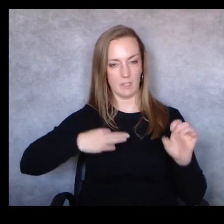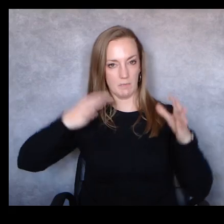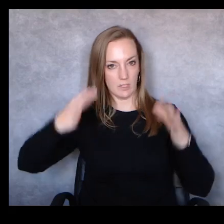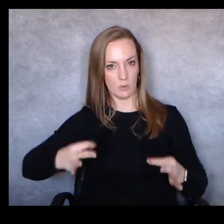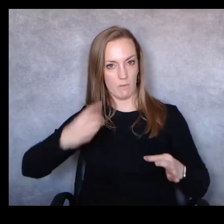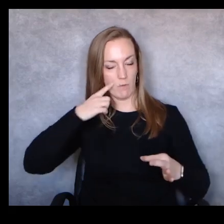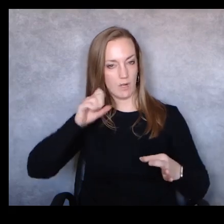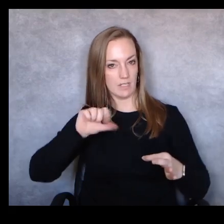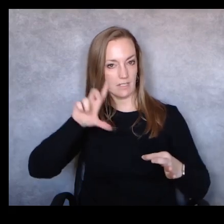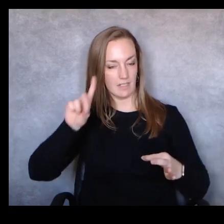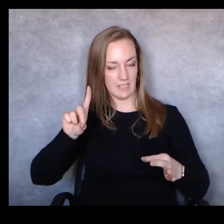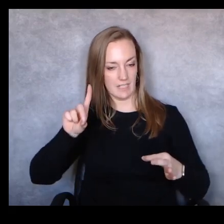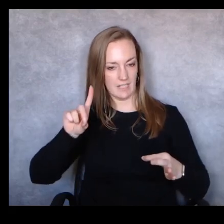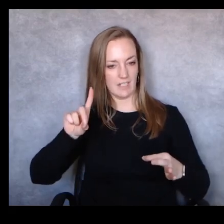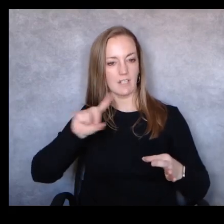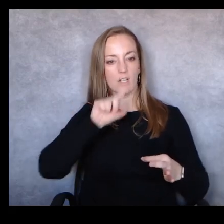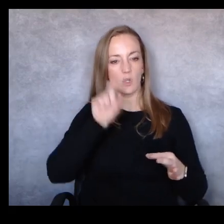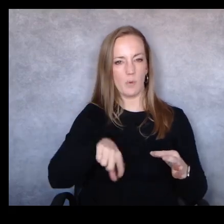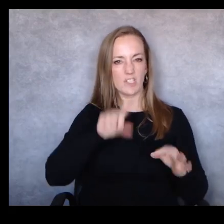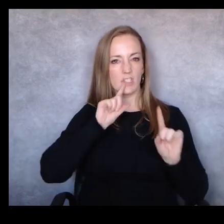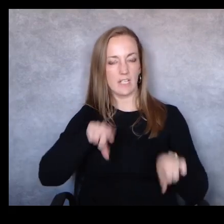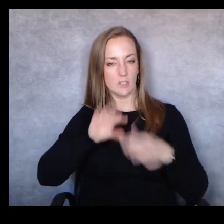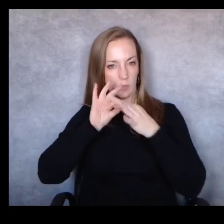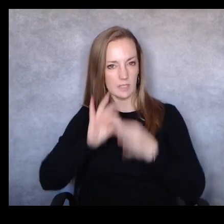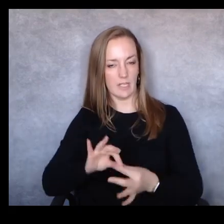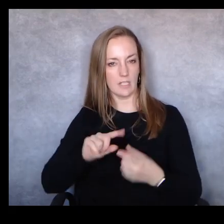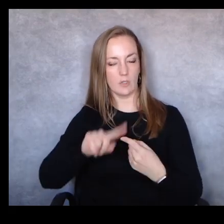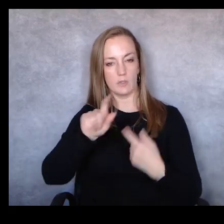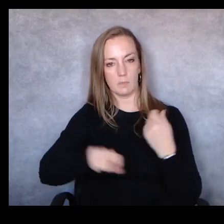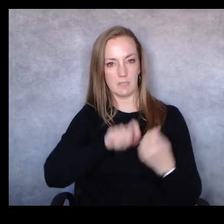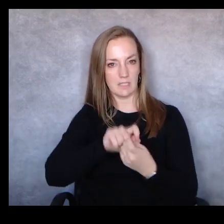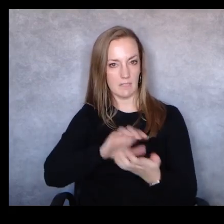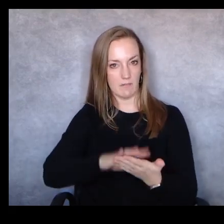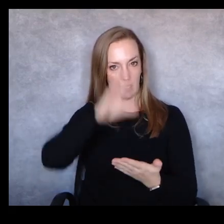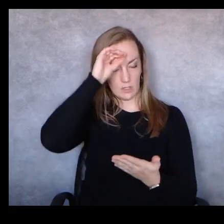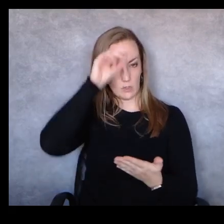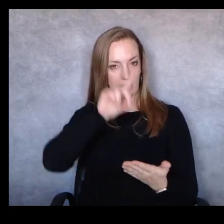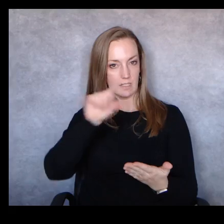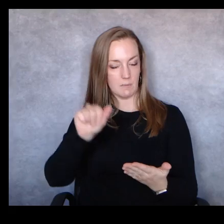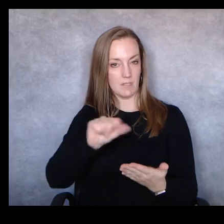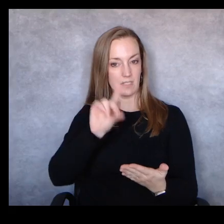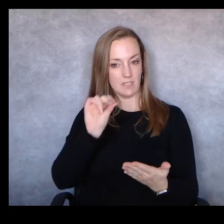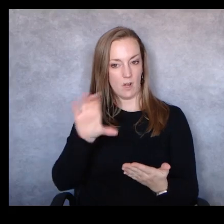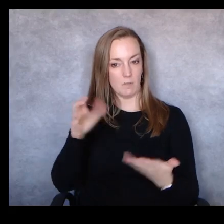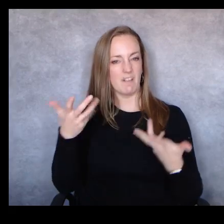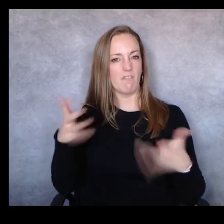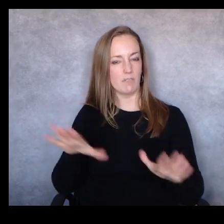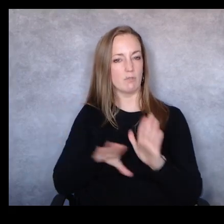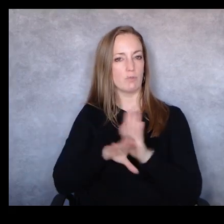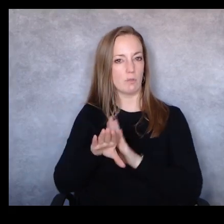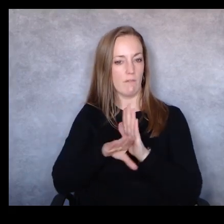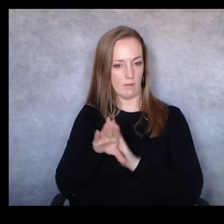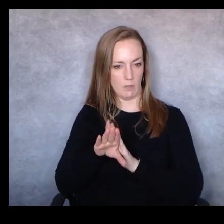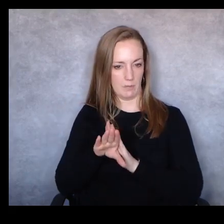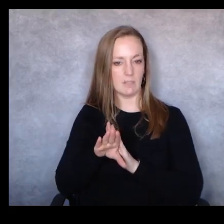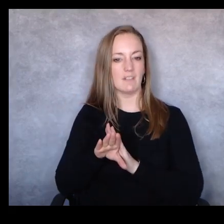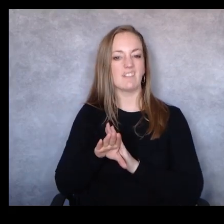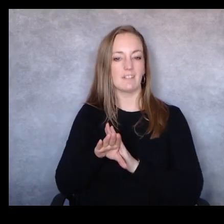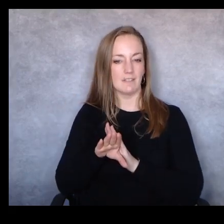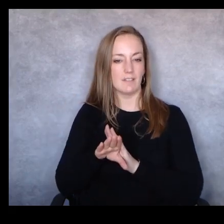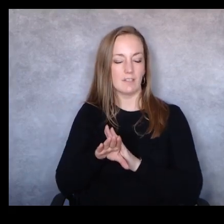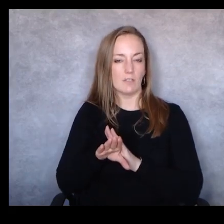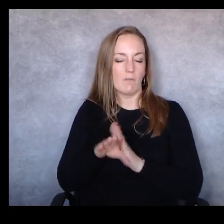SLD, a questions and answers related to specific learning disability document has been developed to be a companion resource to